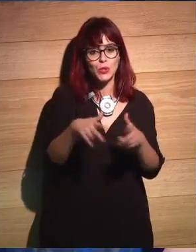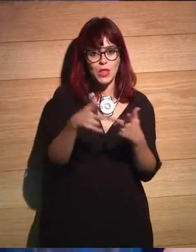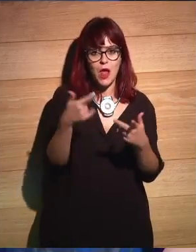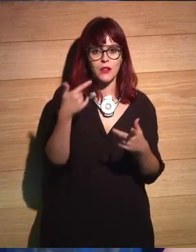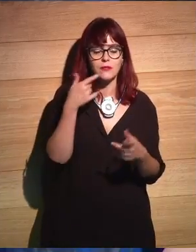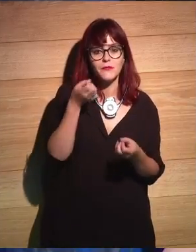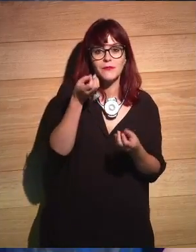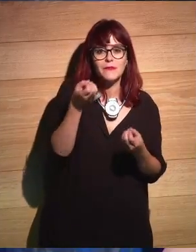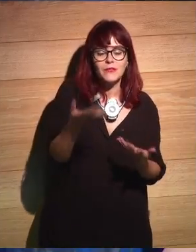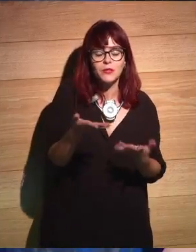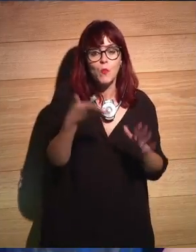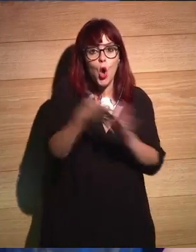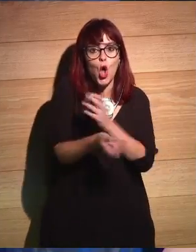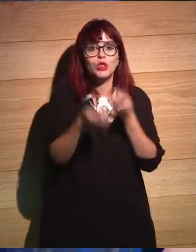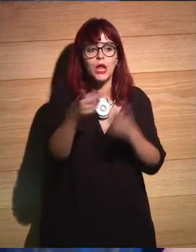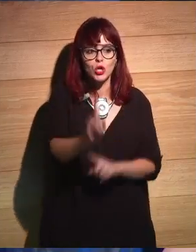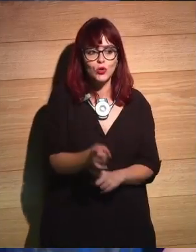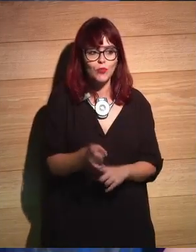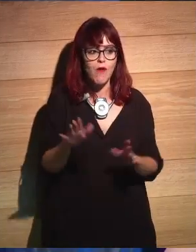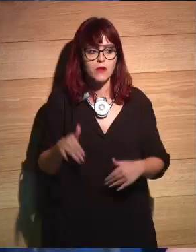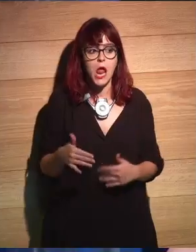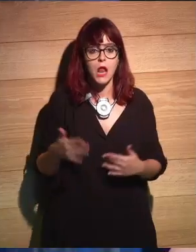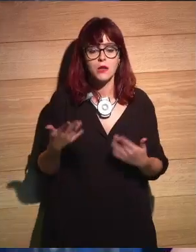there's a social